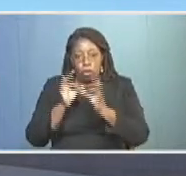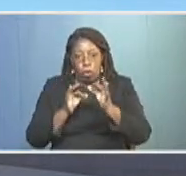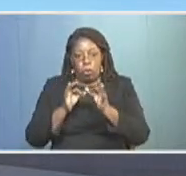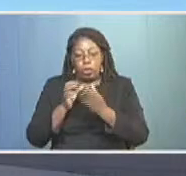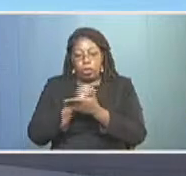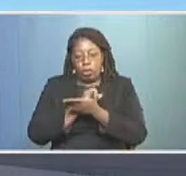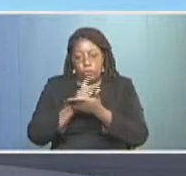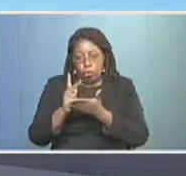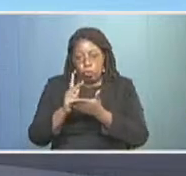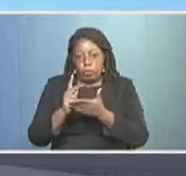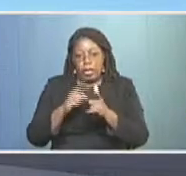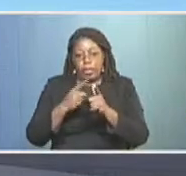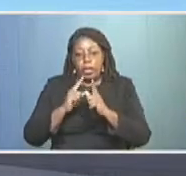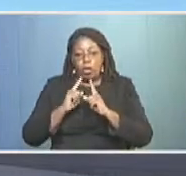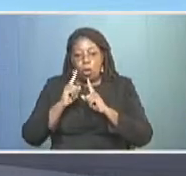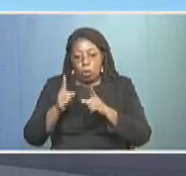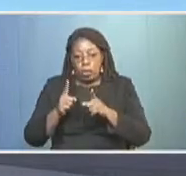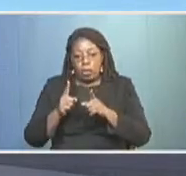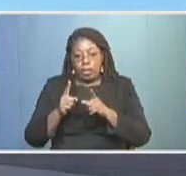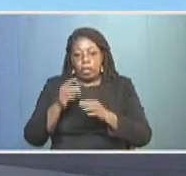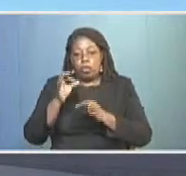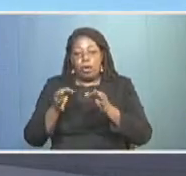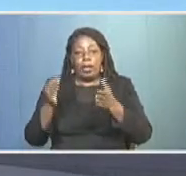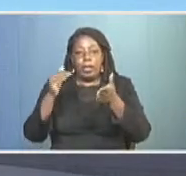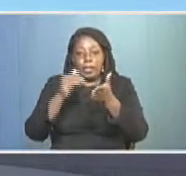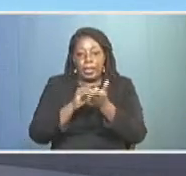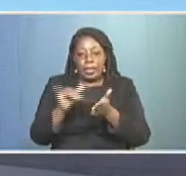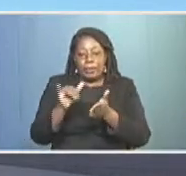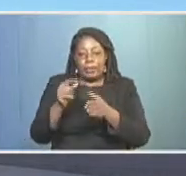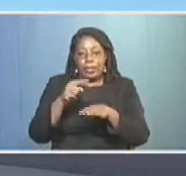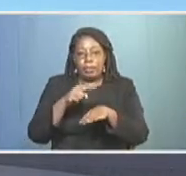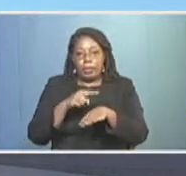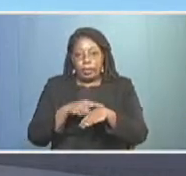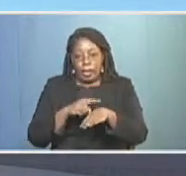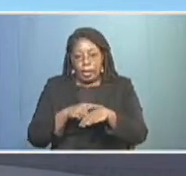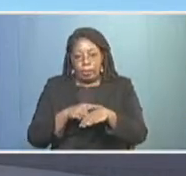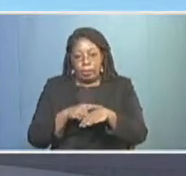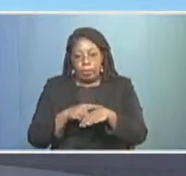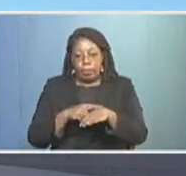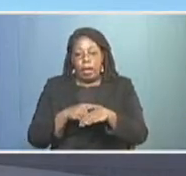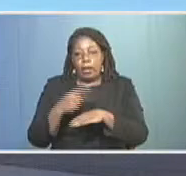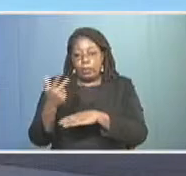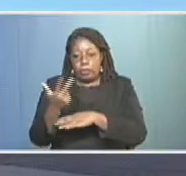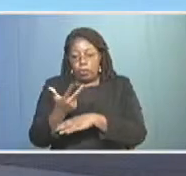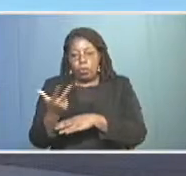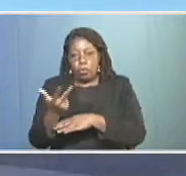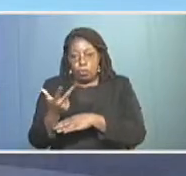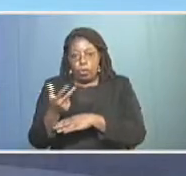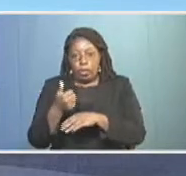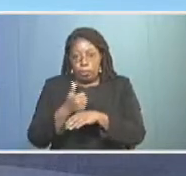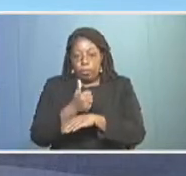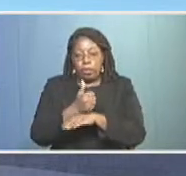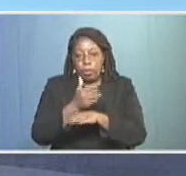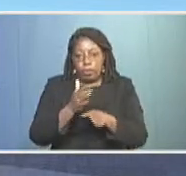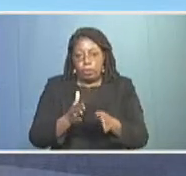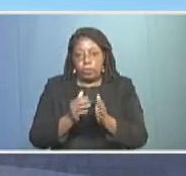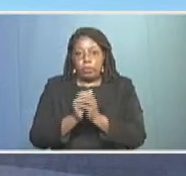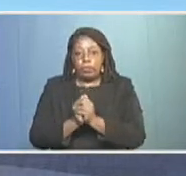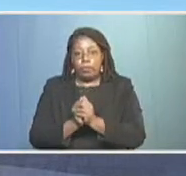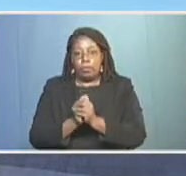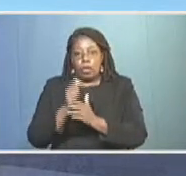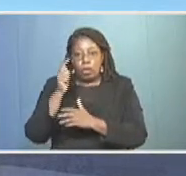panel also ordered that he be retried at the same time as his 3 co-accused. If you're looking for